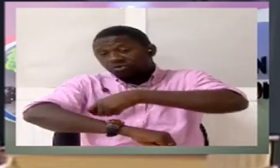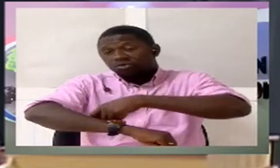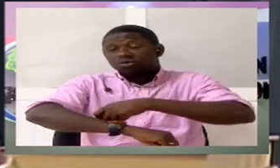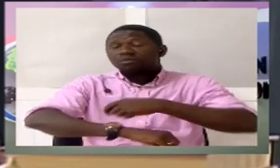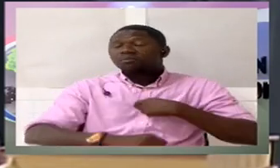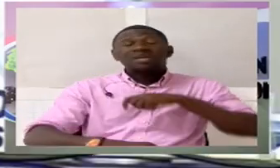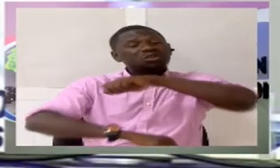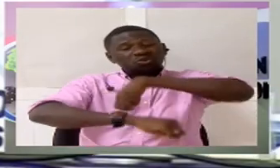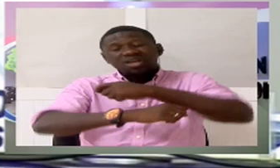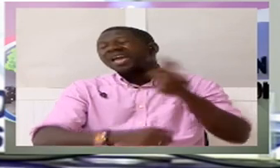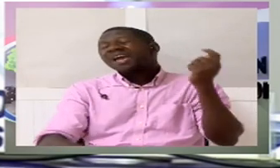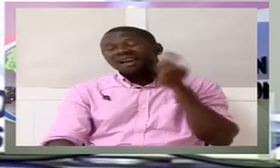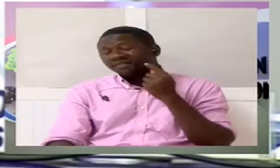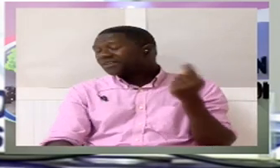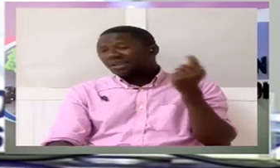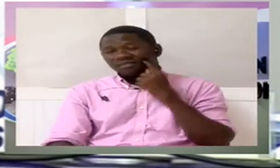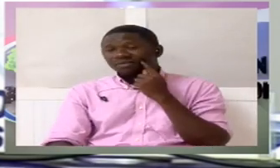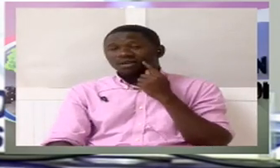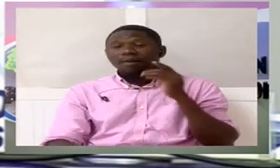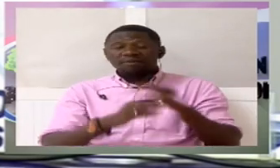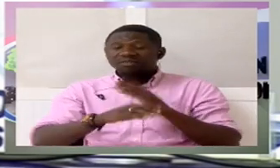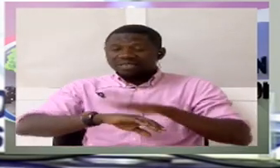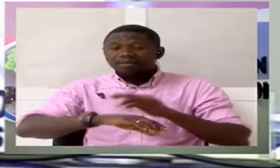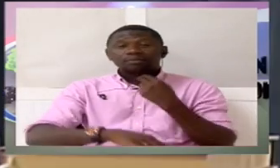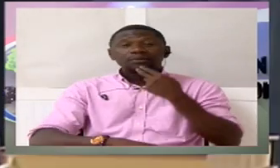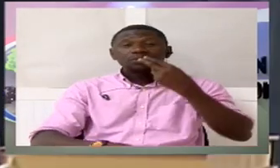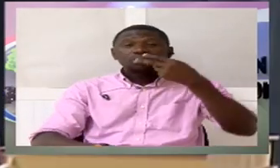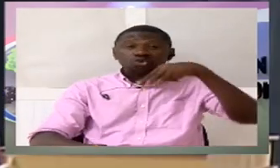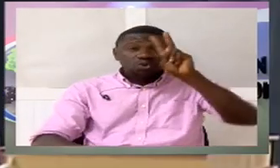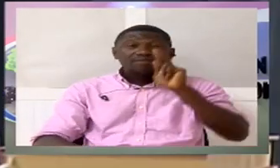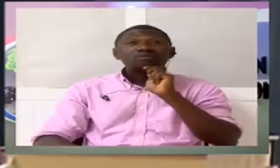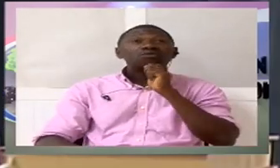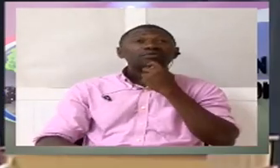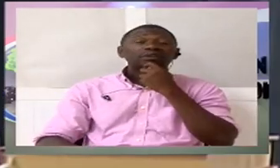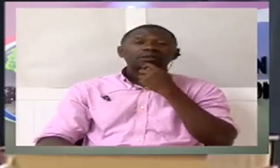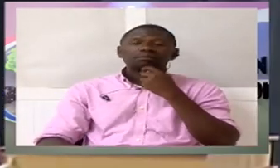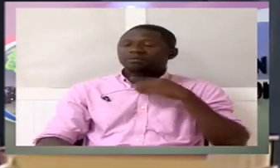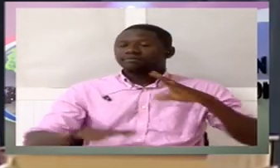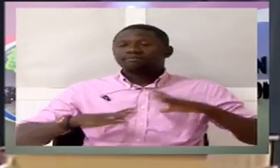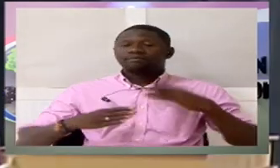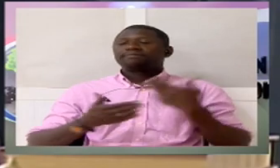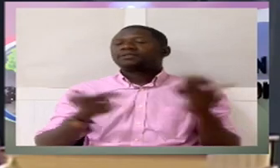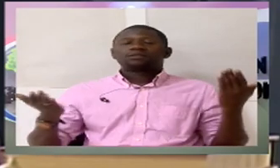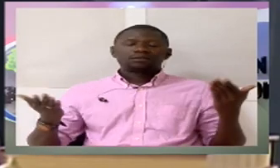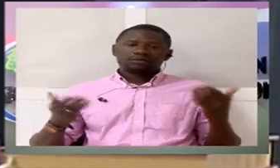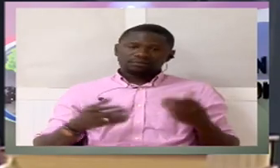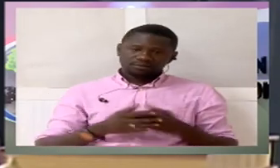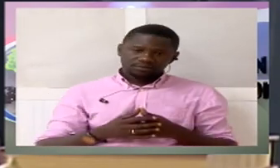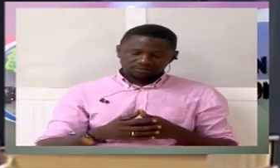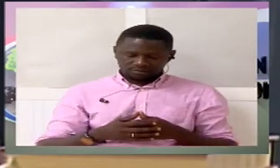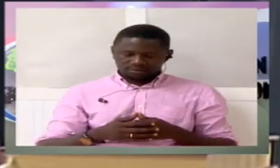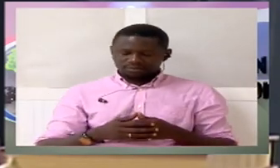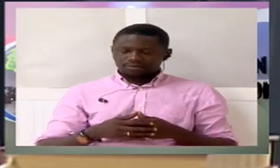day. I used to cook it every day. Then in 12 o'clock. Before 12, Nkapare. I'm always done.